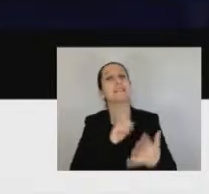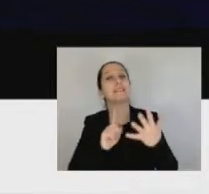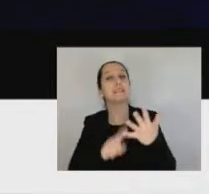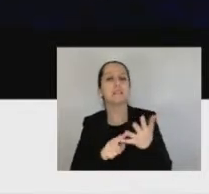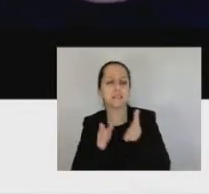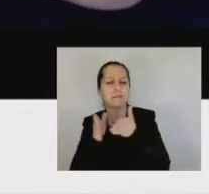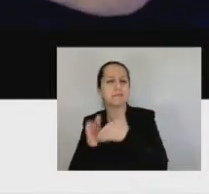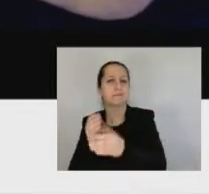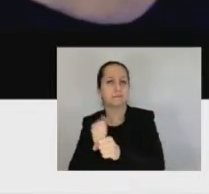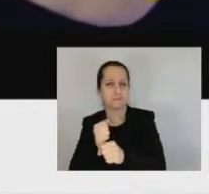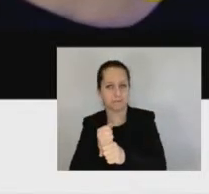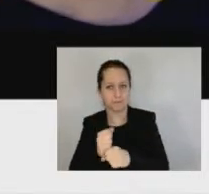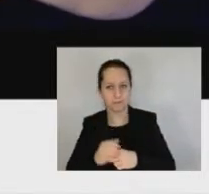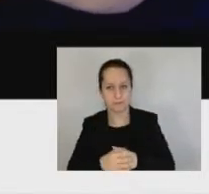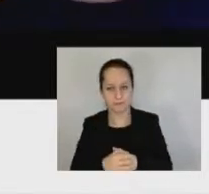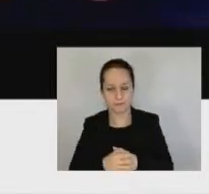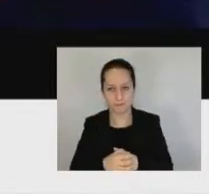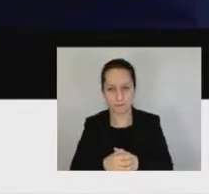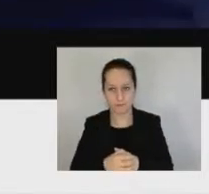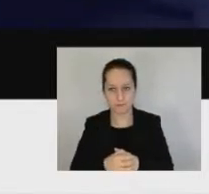territories.